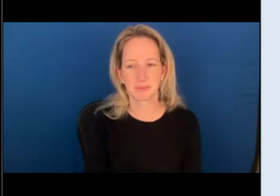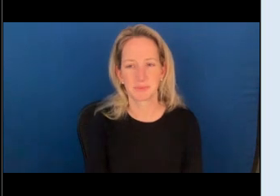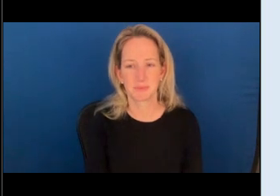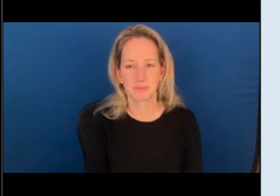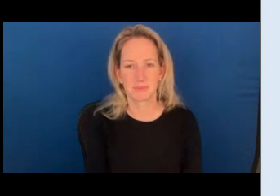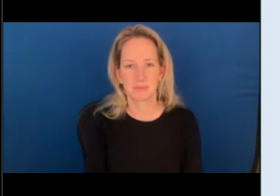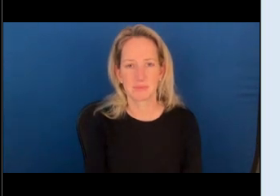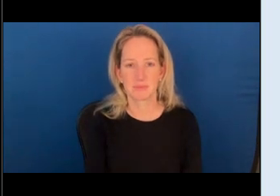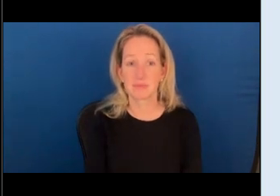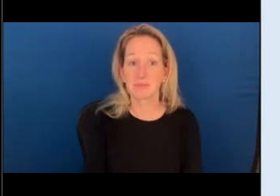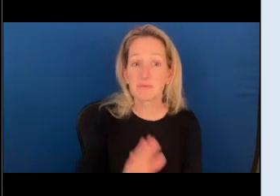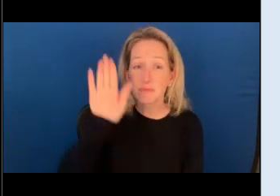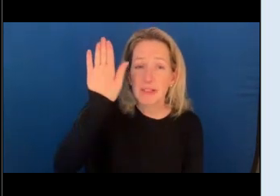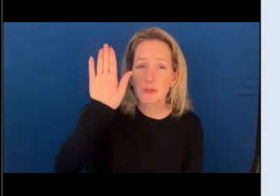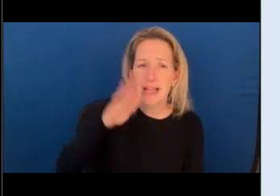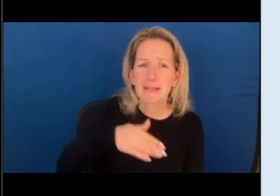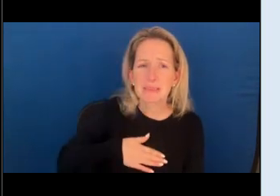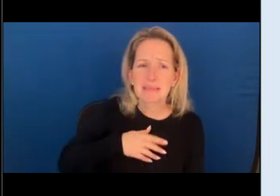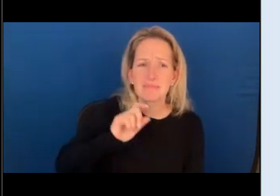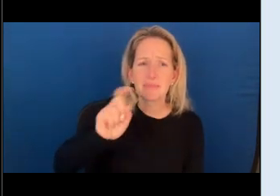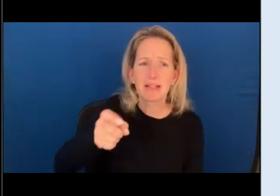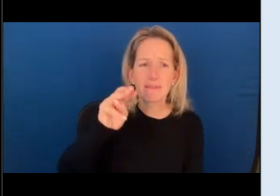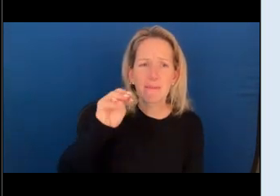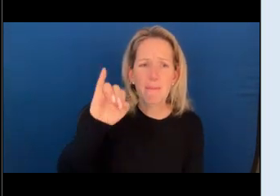You raise your hand again?